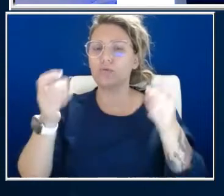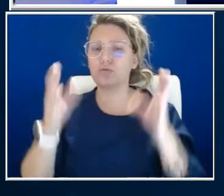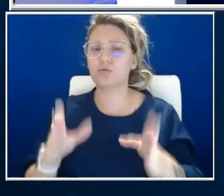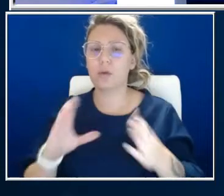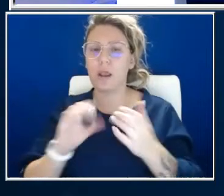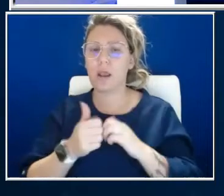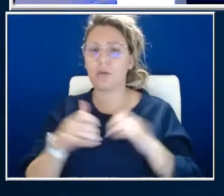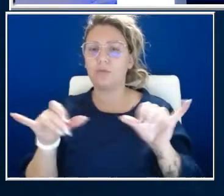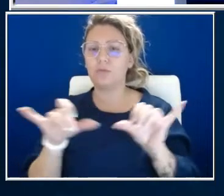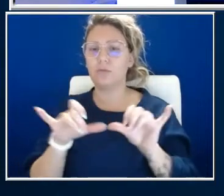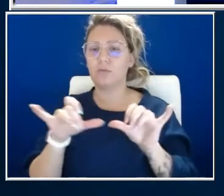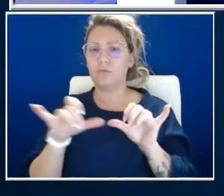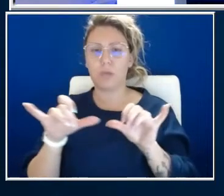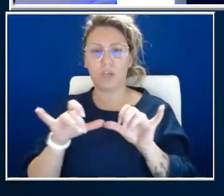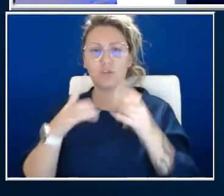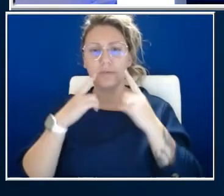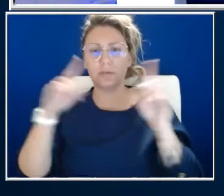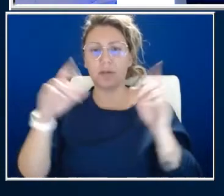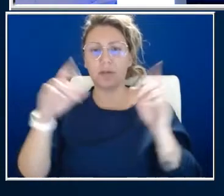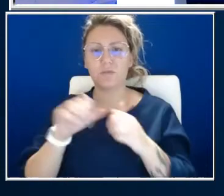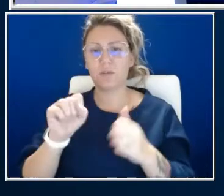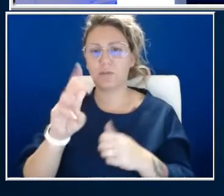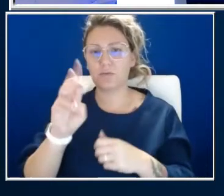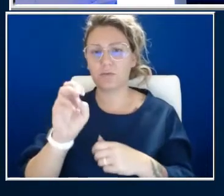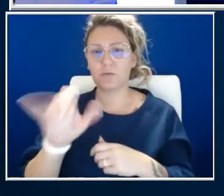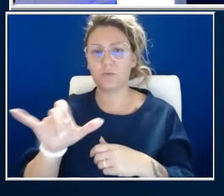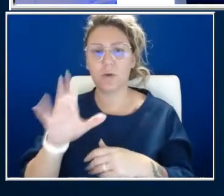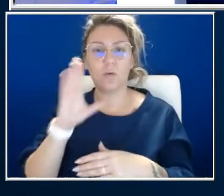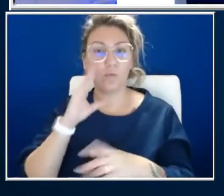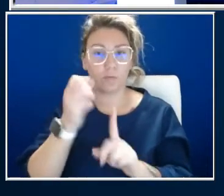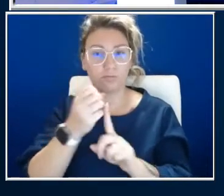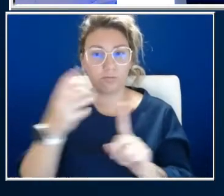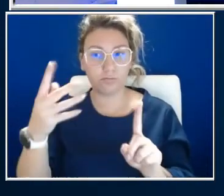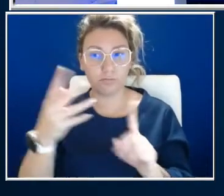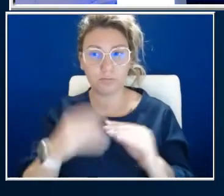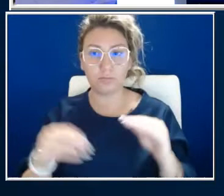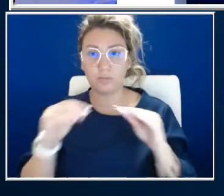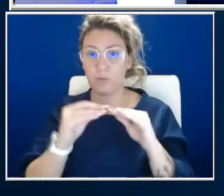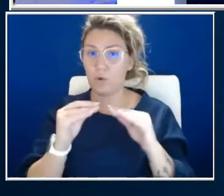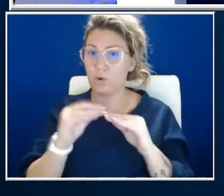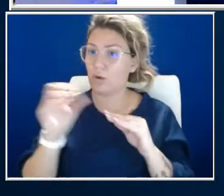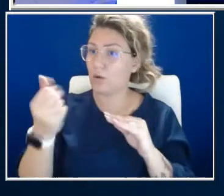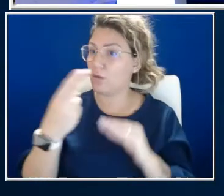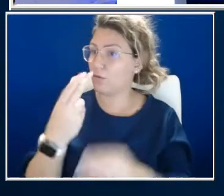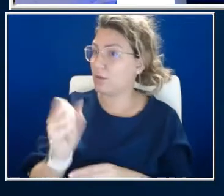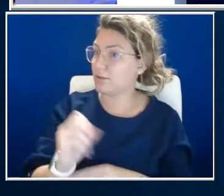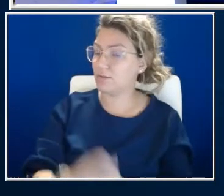this program? And do we think we'll see it grow more and into other high schools?